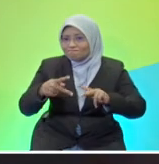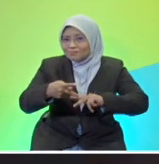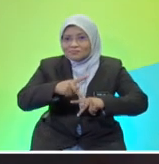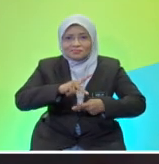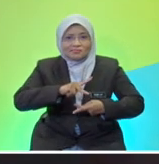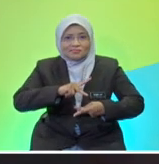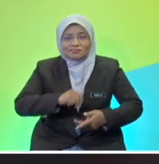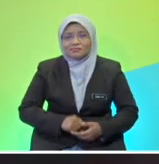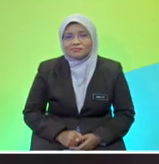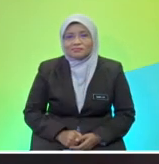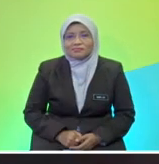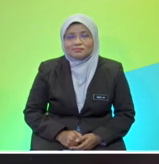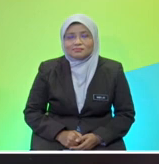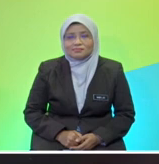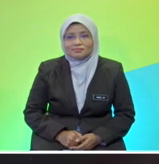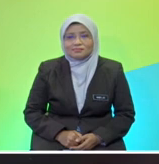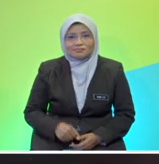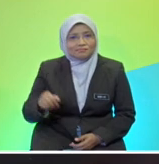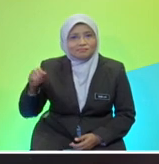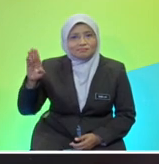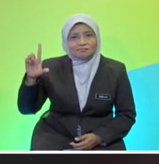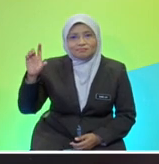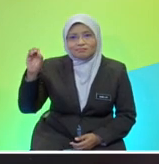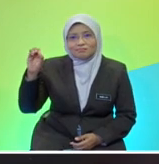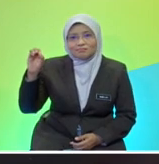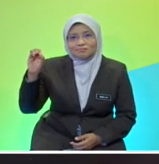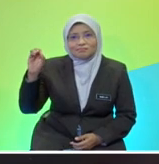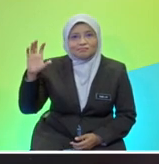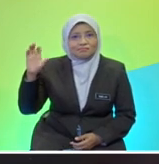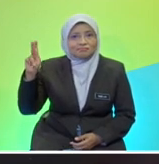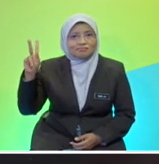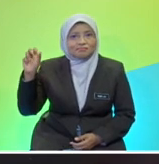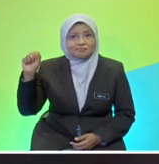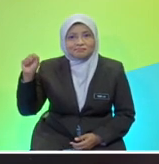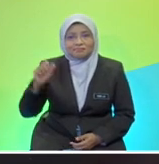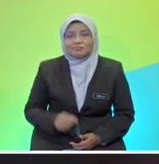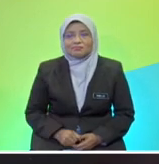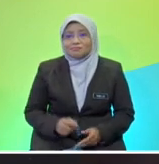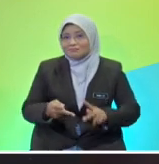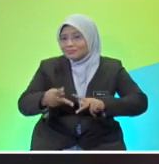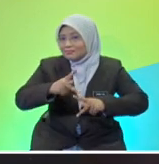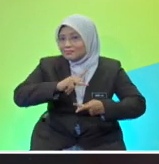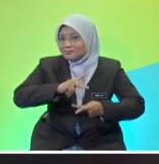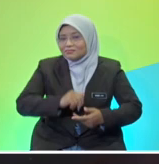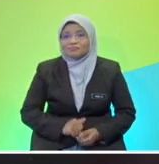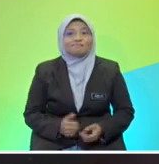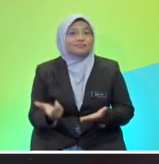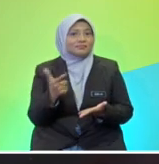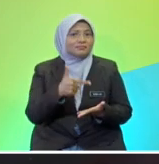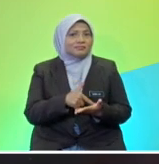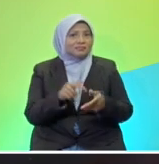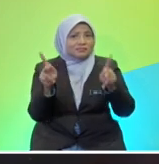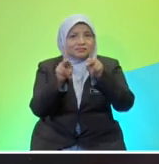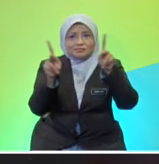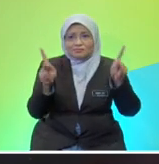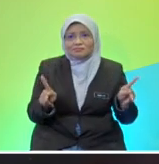These are blocks. Yes. Okay. Very nice. All Can right, it be my I put turn? It here. Yes, it's your turn. My turn, teacher? Yep. Let's see our next card. Oh,